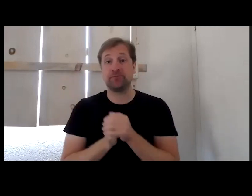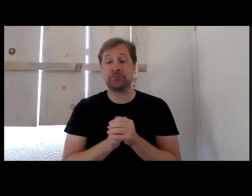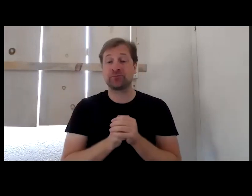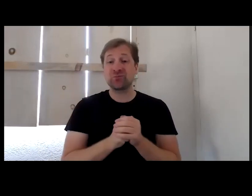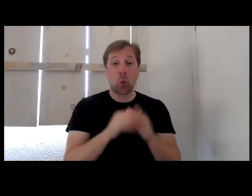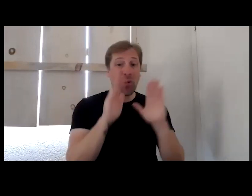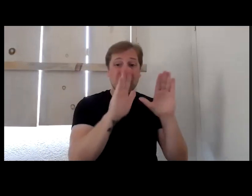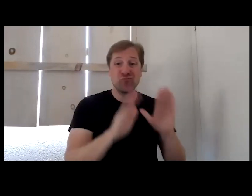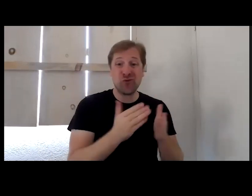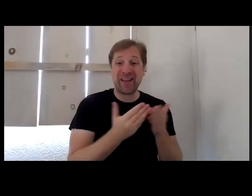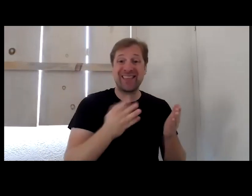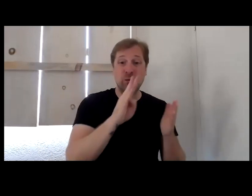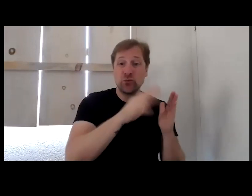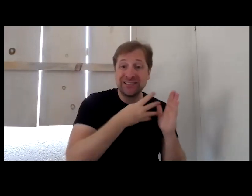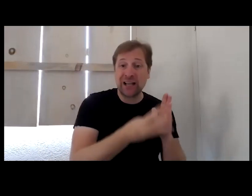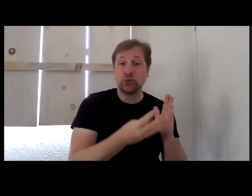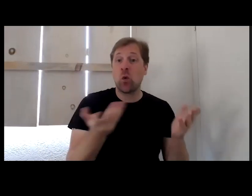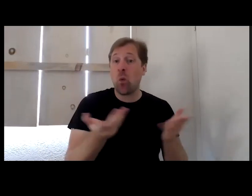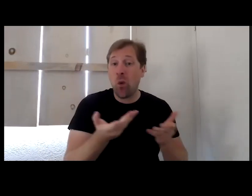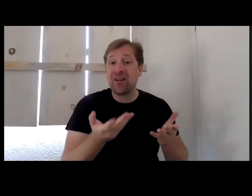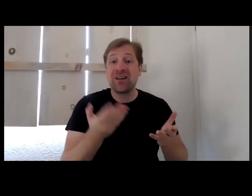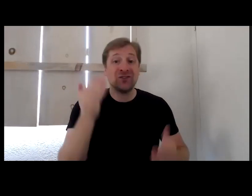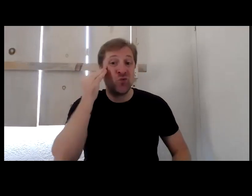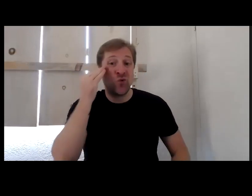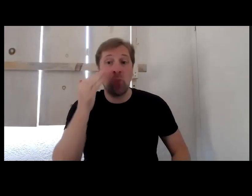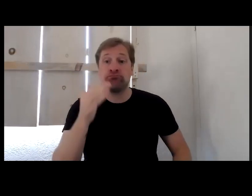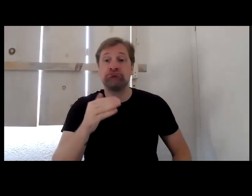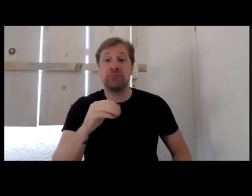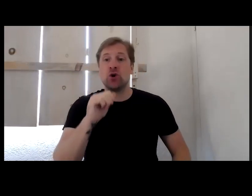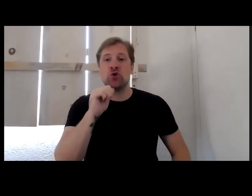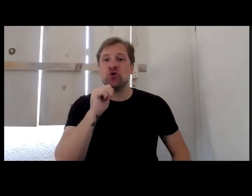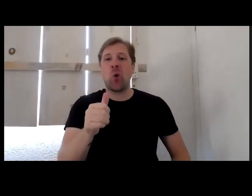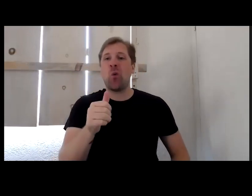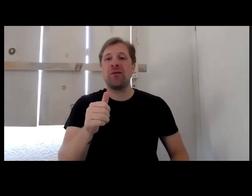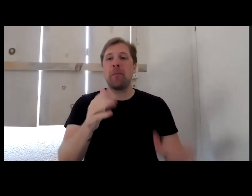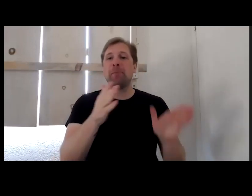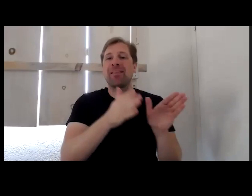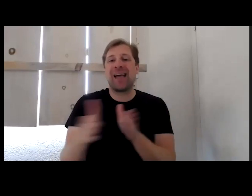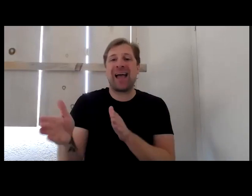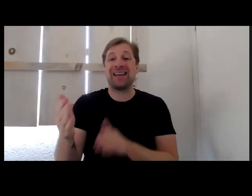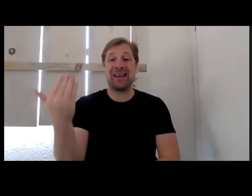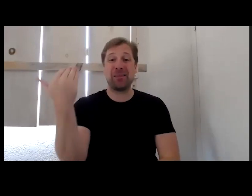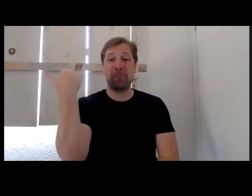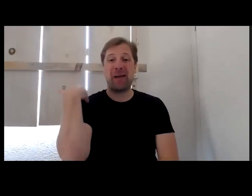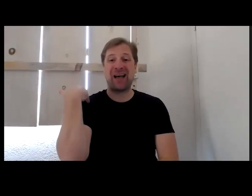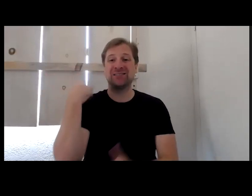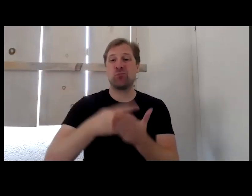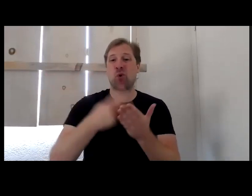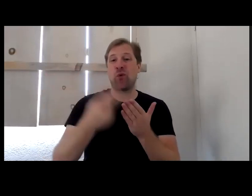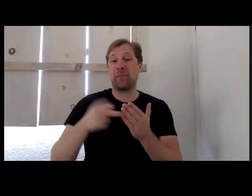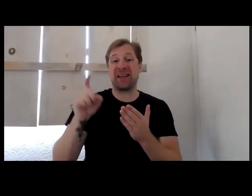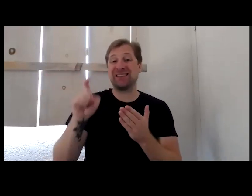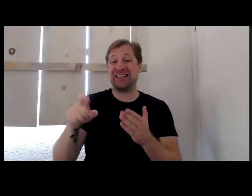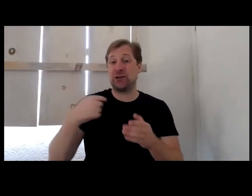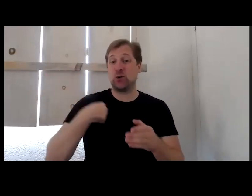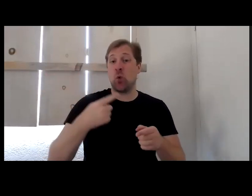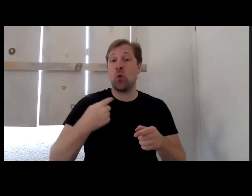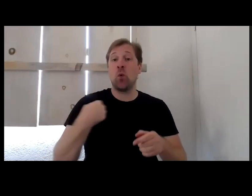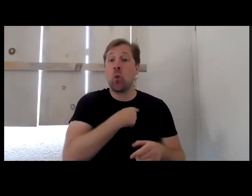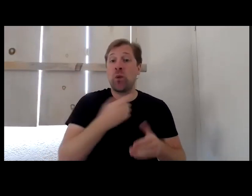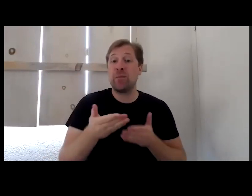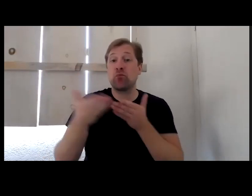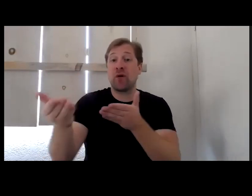about our schedule templates is that no reprogramming is needed, because we have provided templates for any different kind of